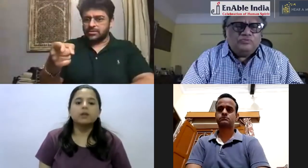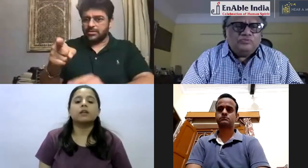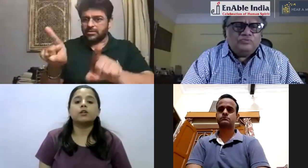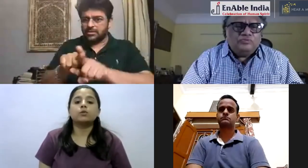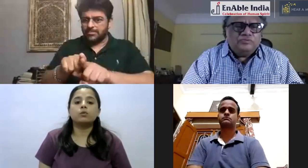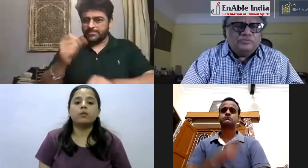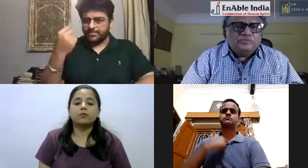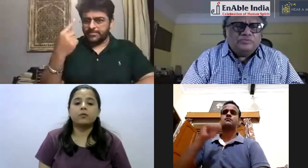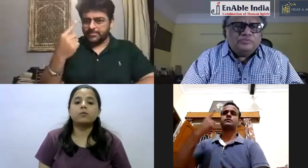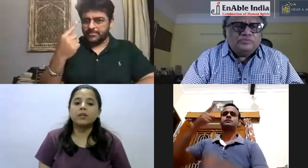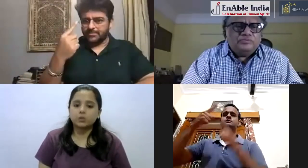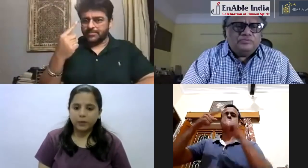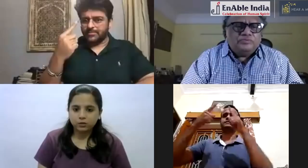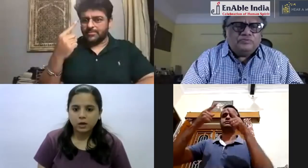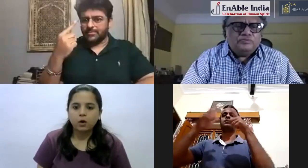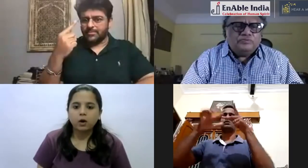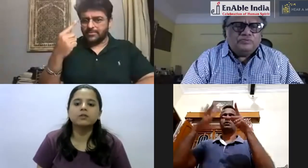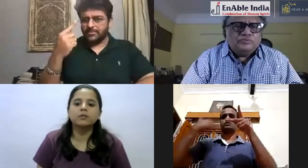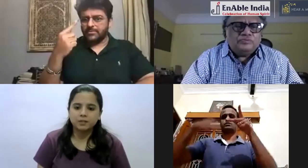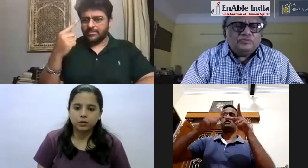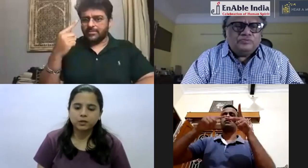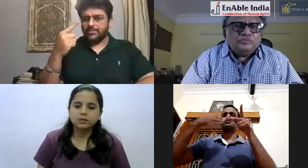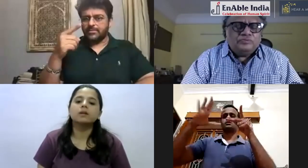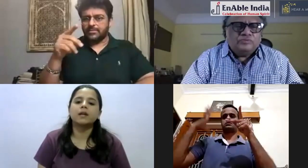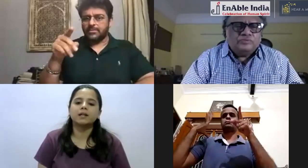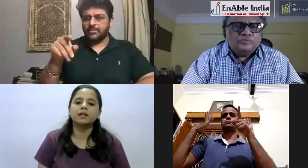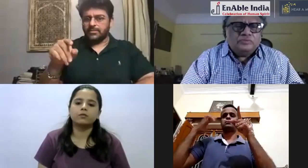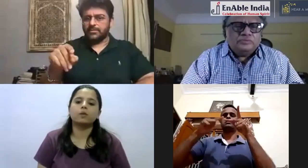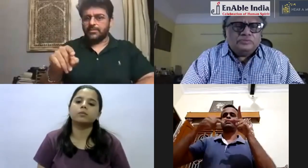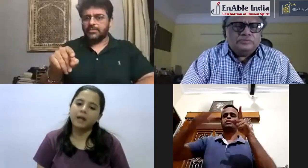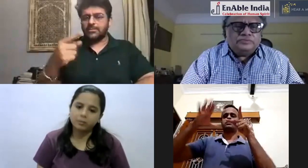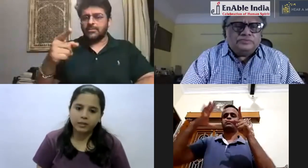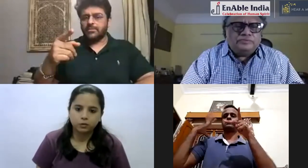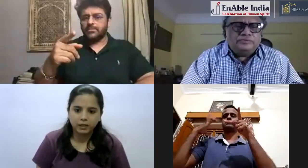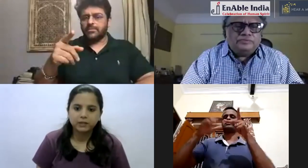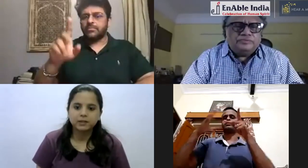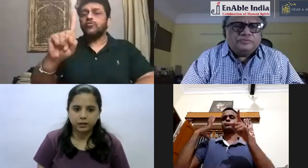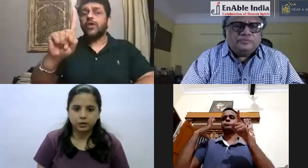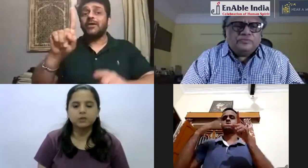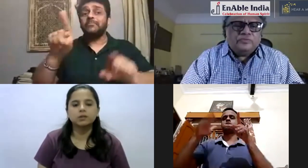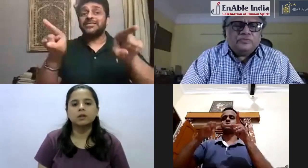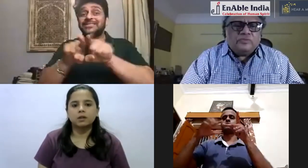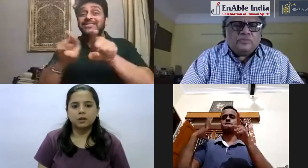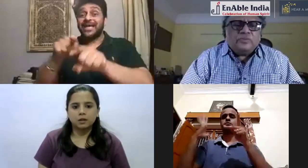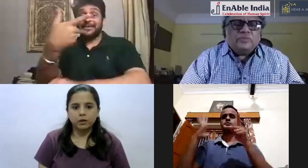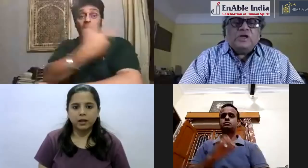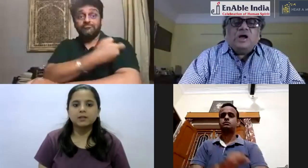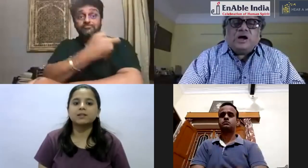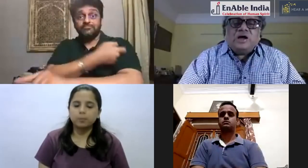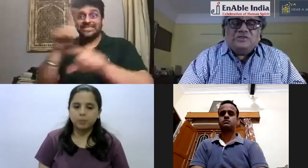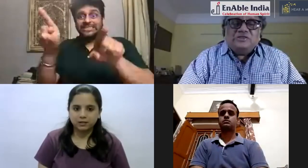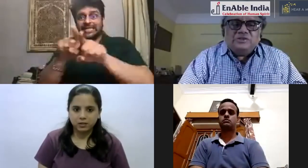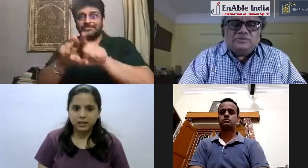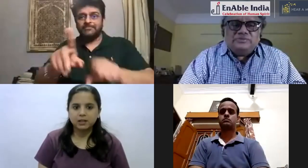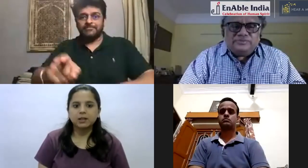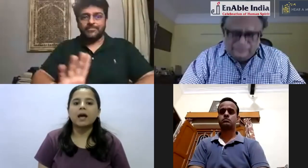sure that you went from which place you have got the first dose, get it done from that place only, the second dose. Okay, the